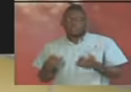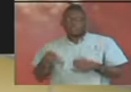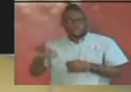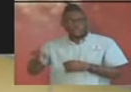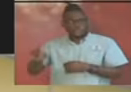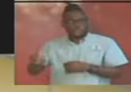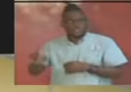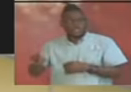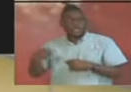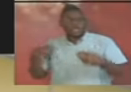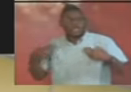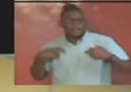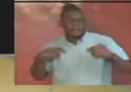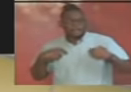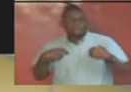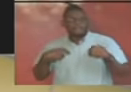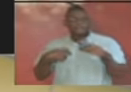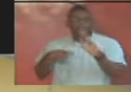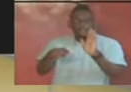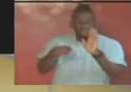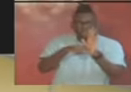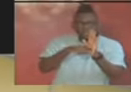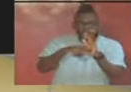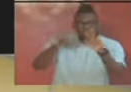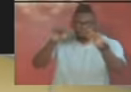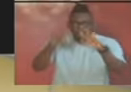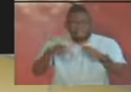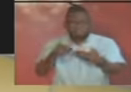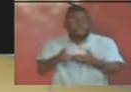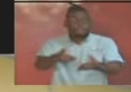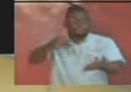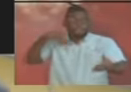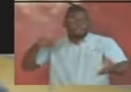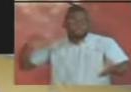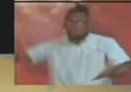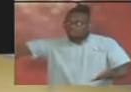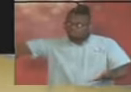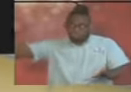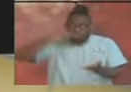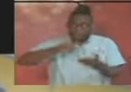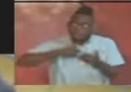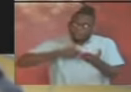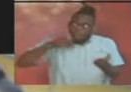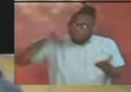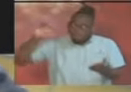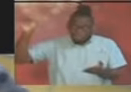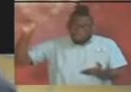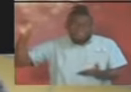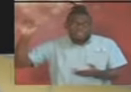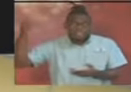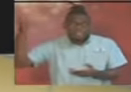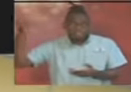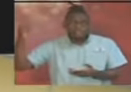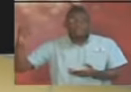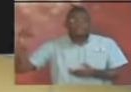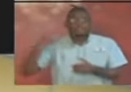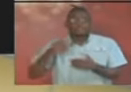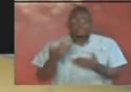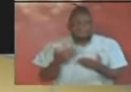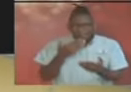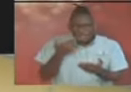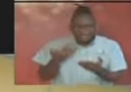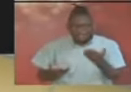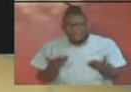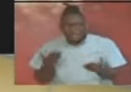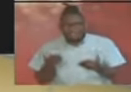least 72 hours before they come into the country? So that's my first question. Second question is for Dr. Indar.